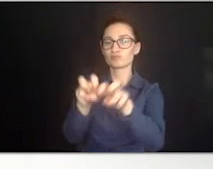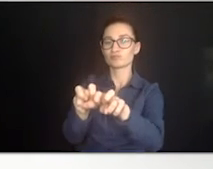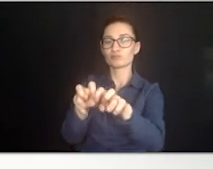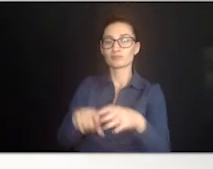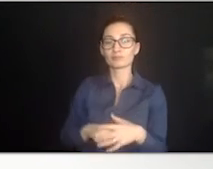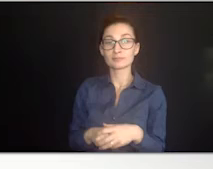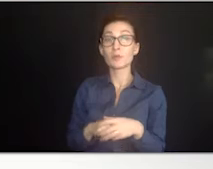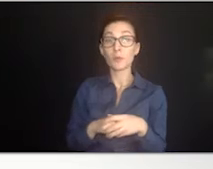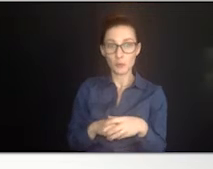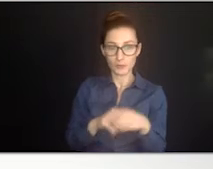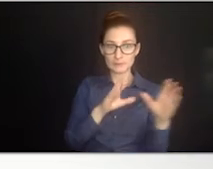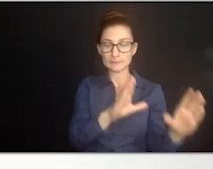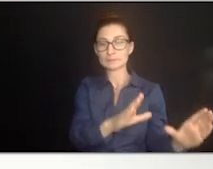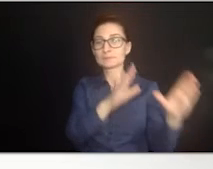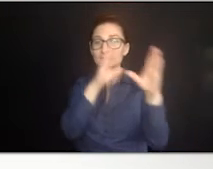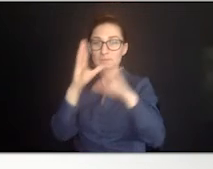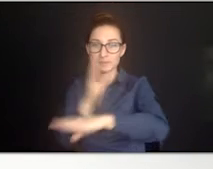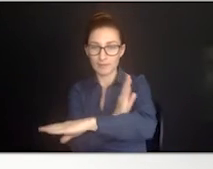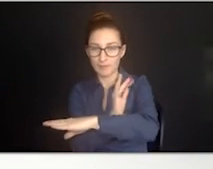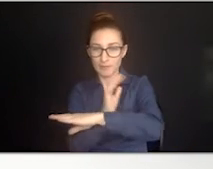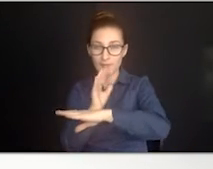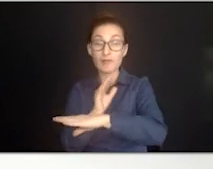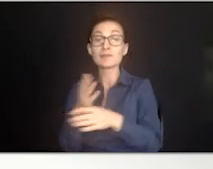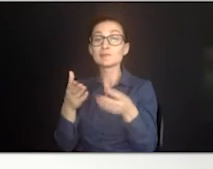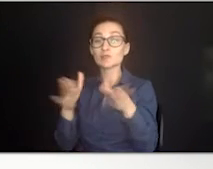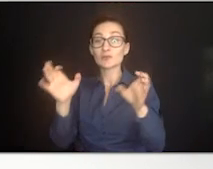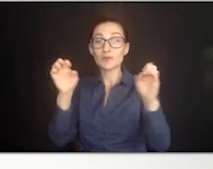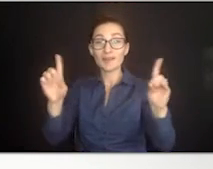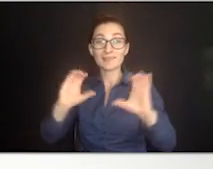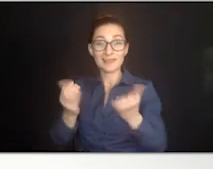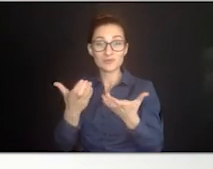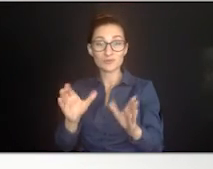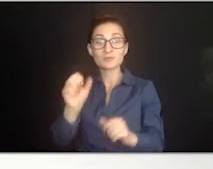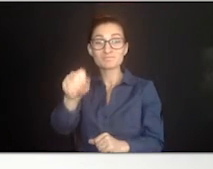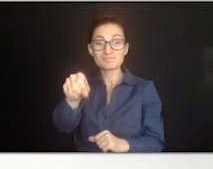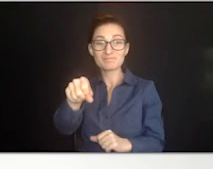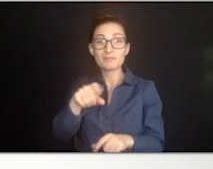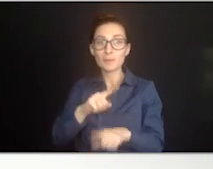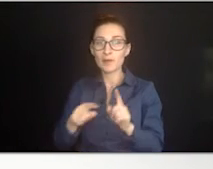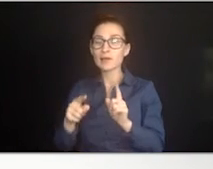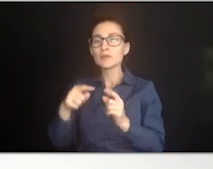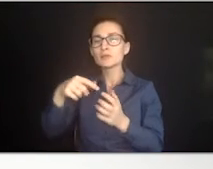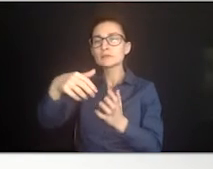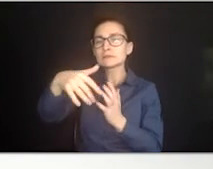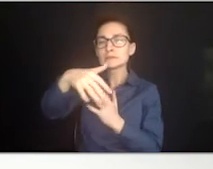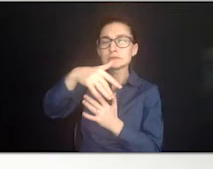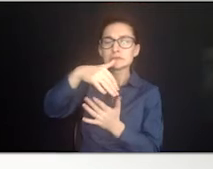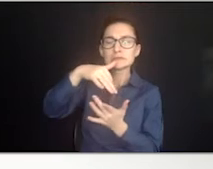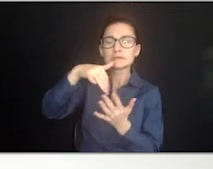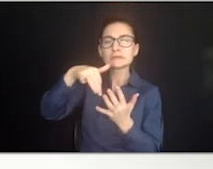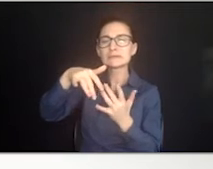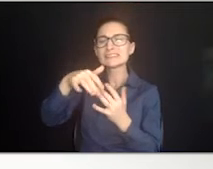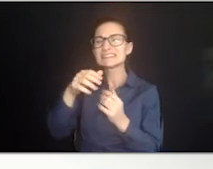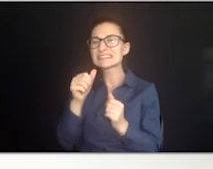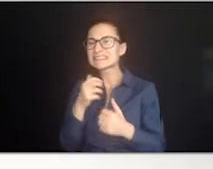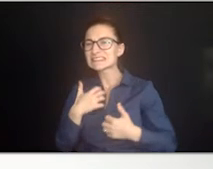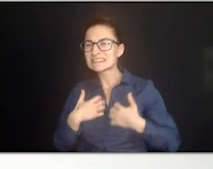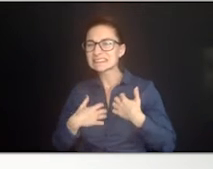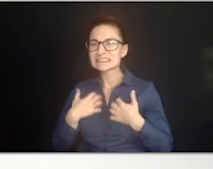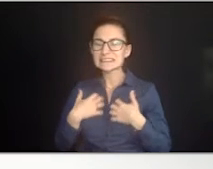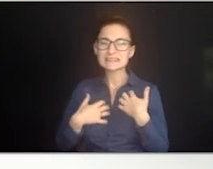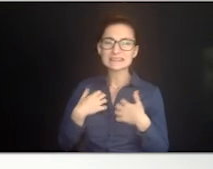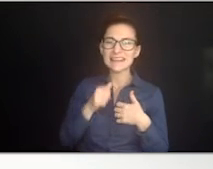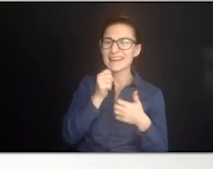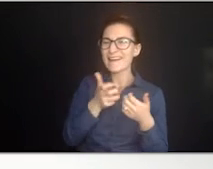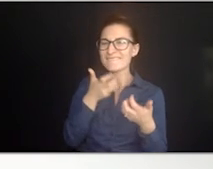To, okay, we're in the general education classroom, but we're still kind of mingling and trying to find that fit